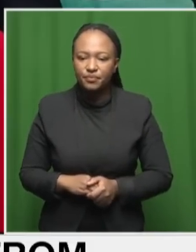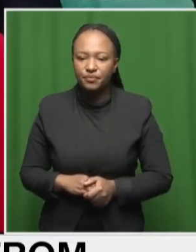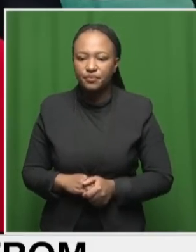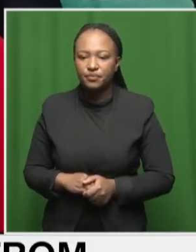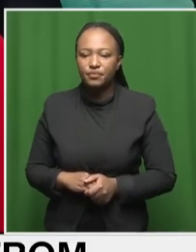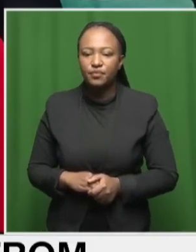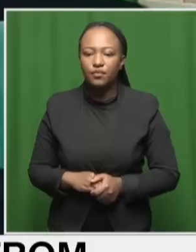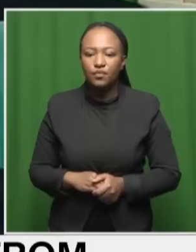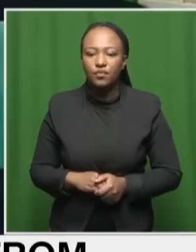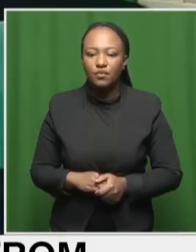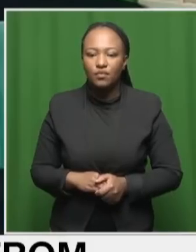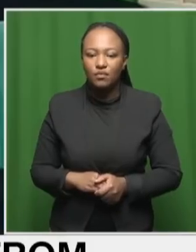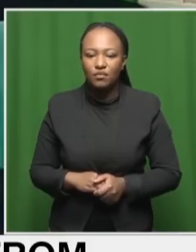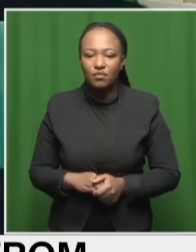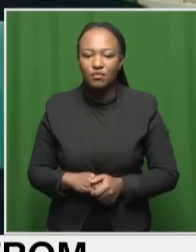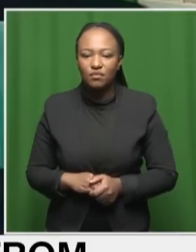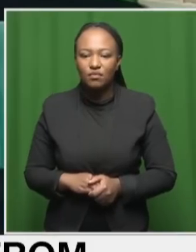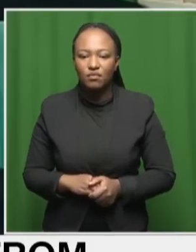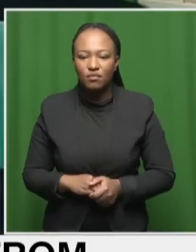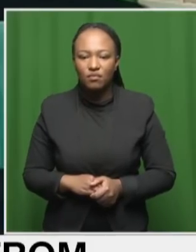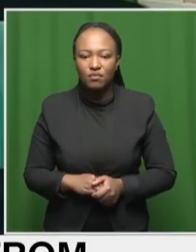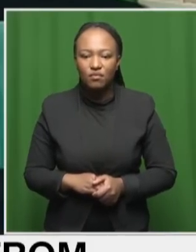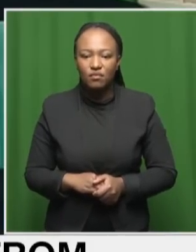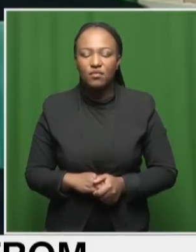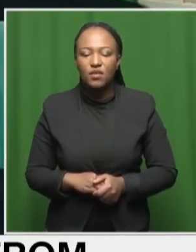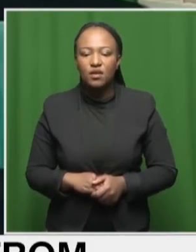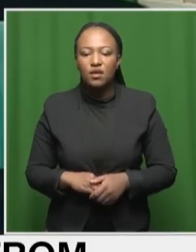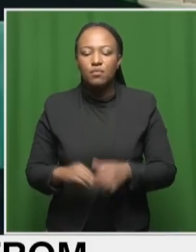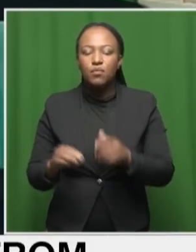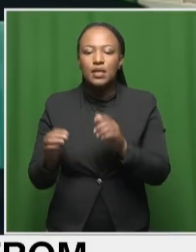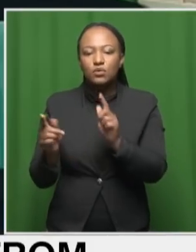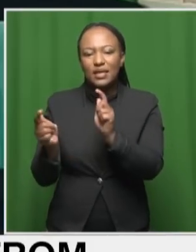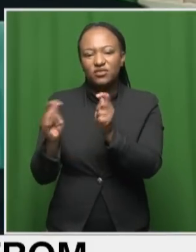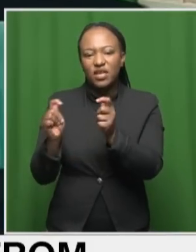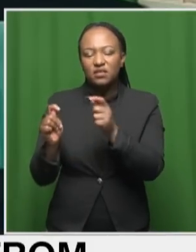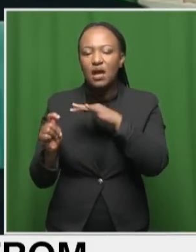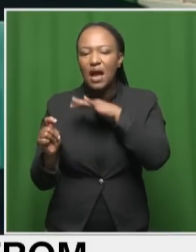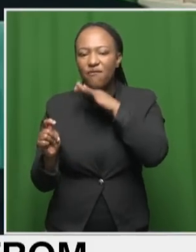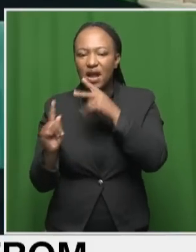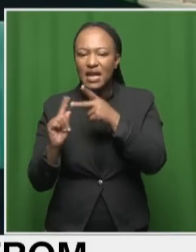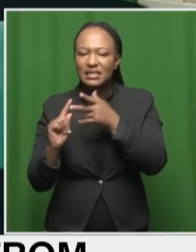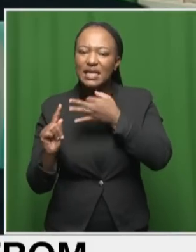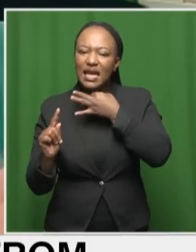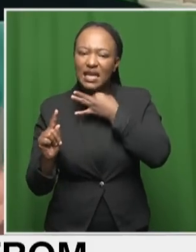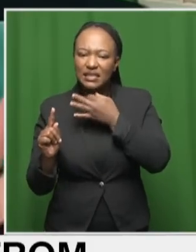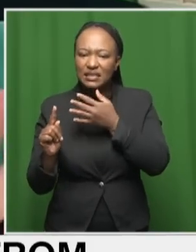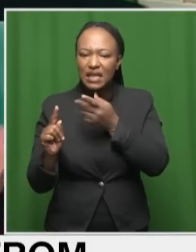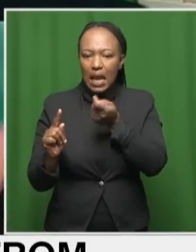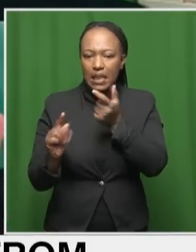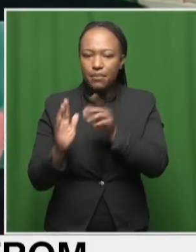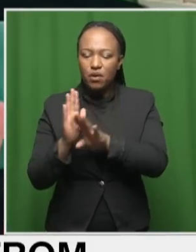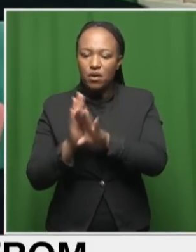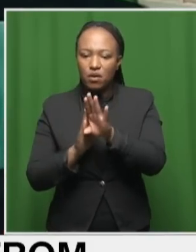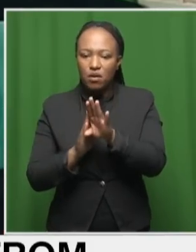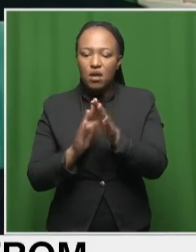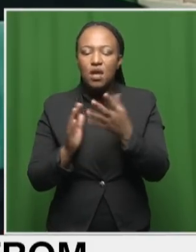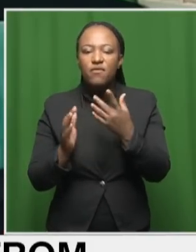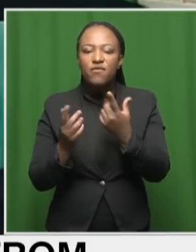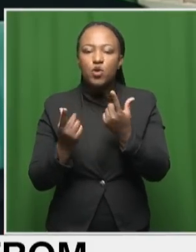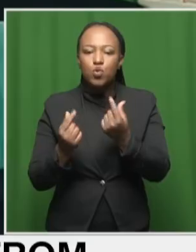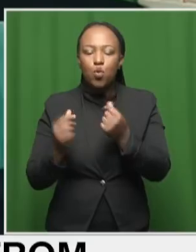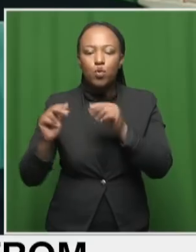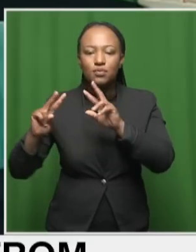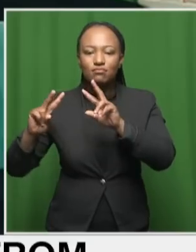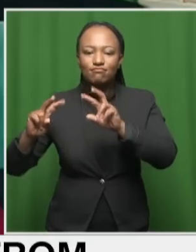So you shouldn't read into the change in the English and Afrikaans schools that it went up slightly. So whenever you run a survey that